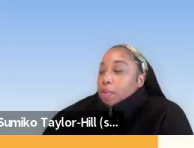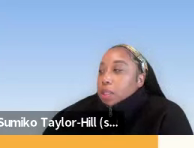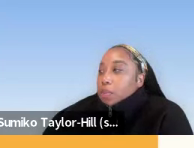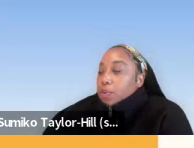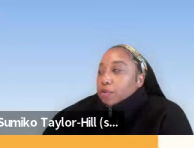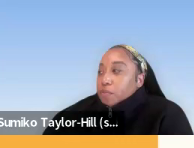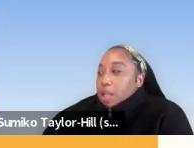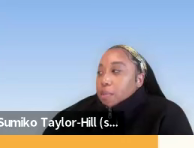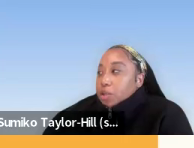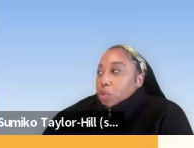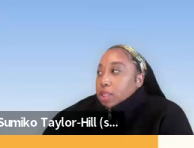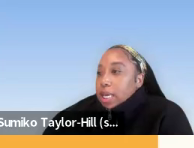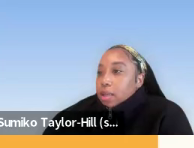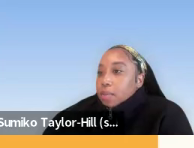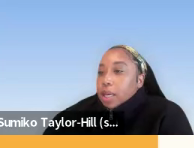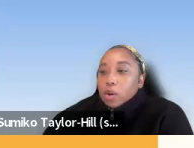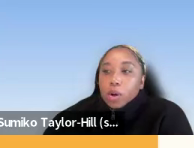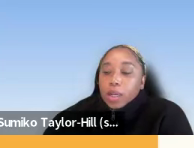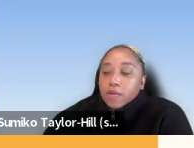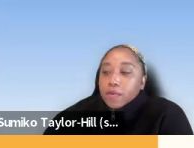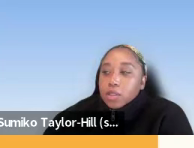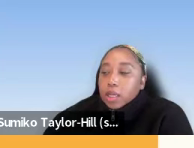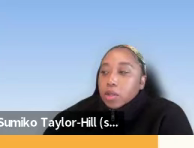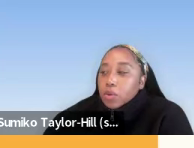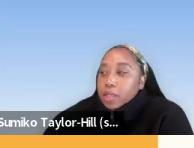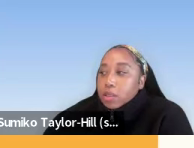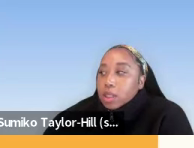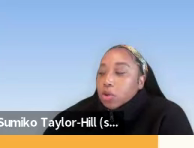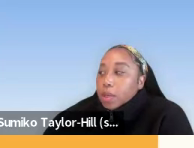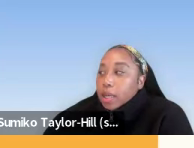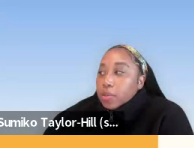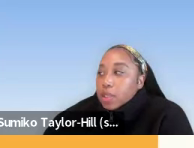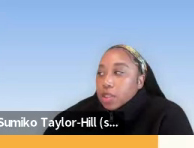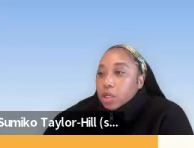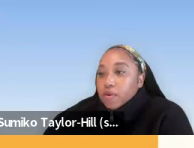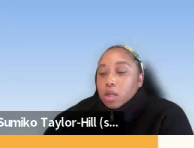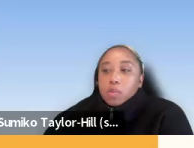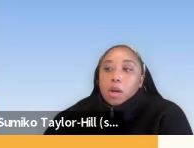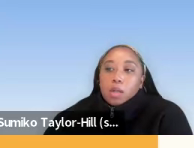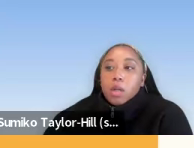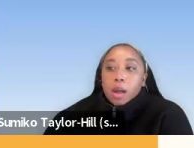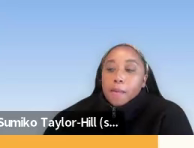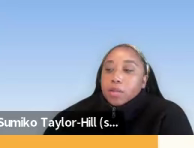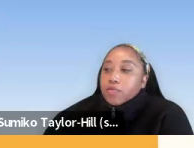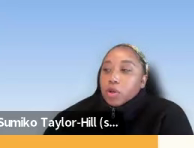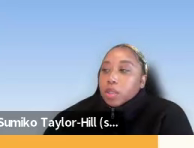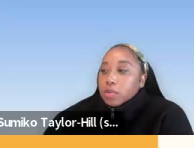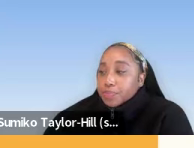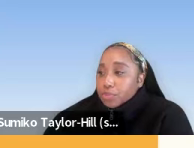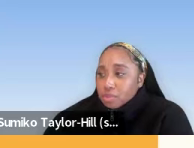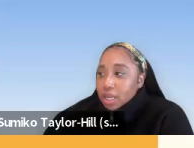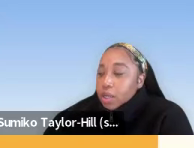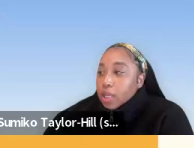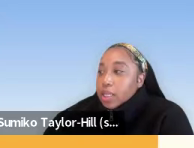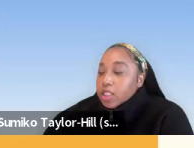voters overwhelmingly approved ballot measure 110, making Oregon the first state in the US to decriminalize possession of all small amounts of